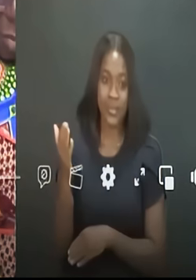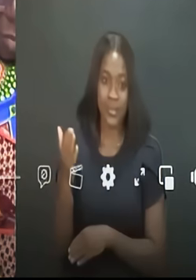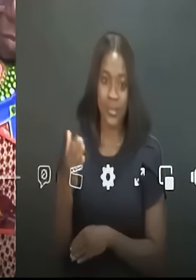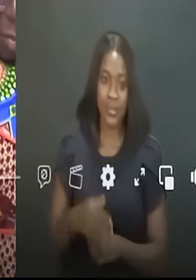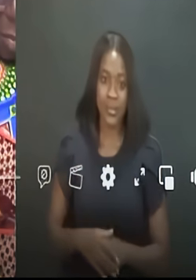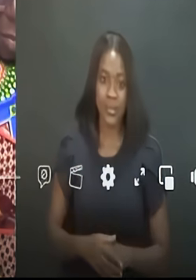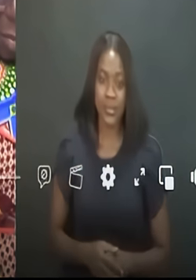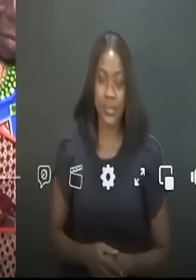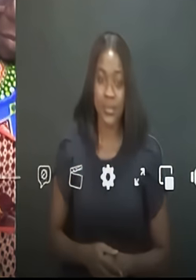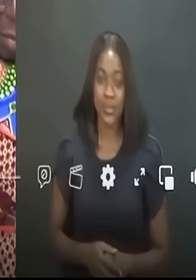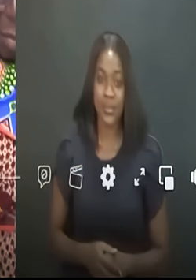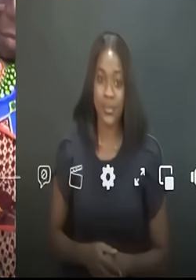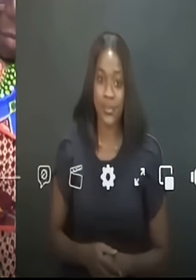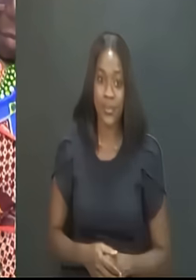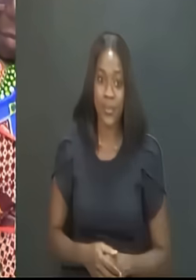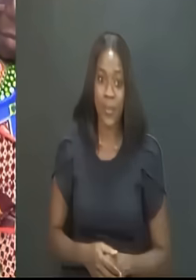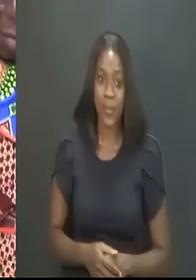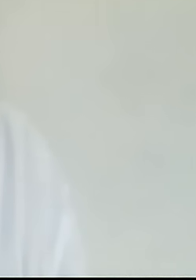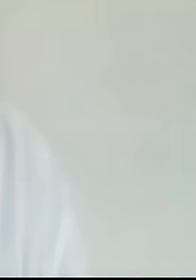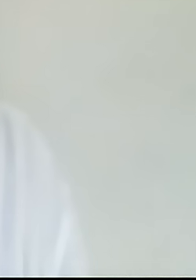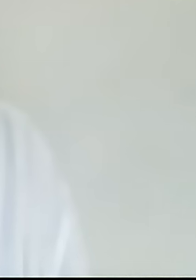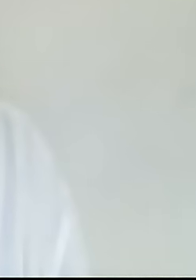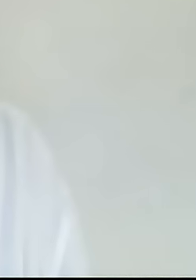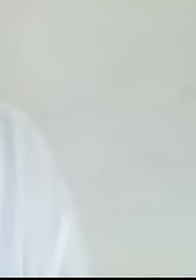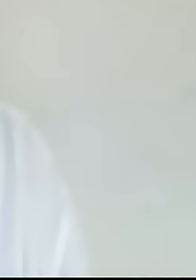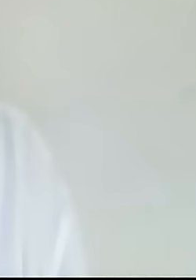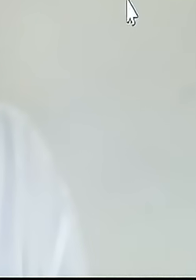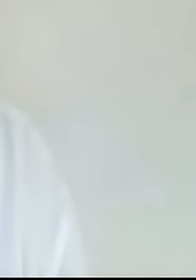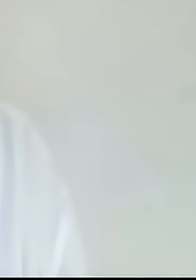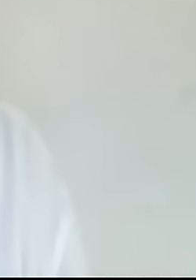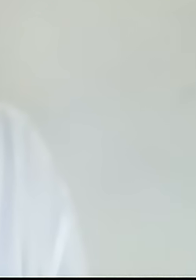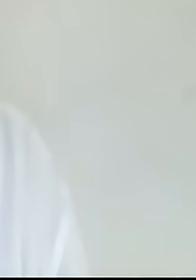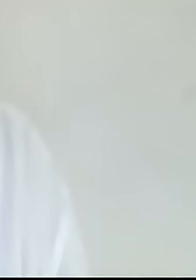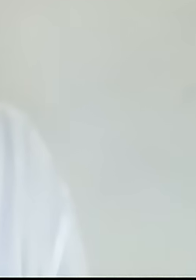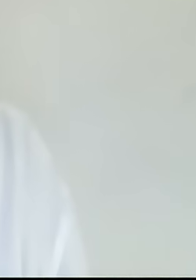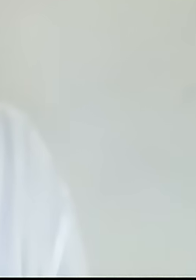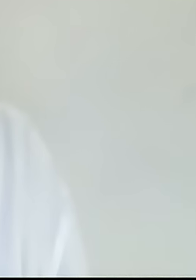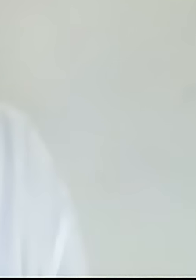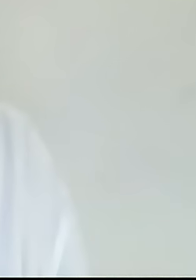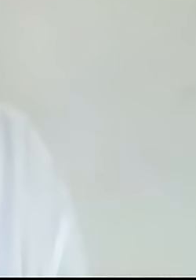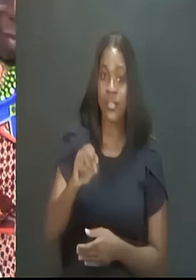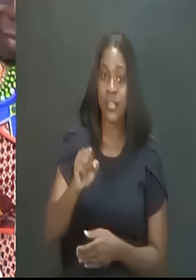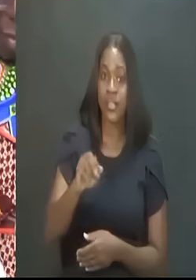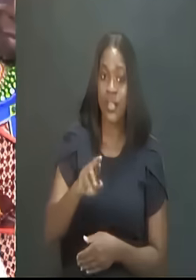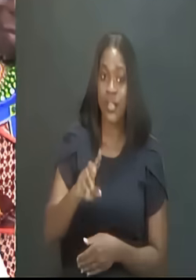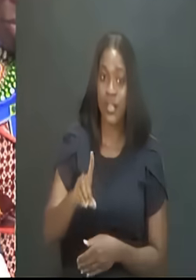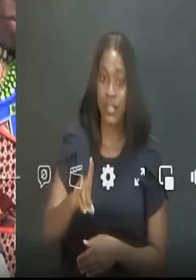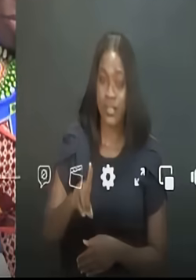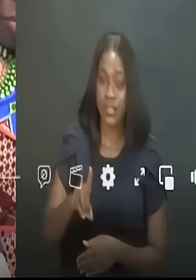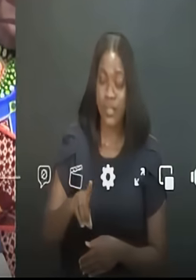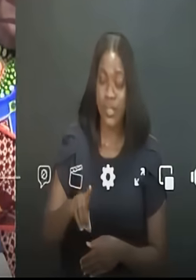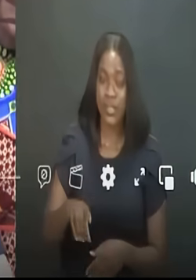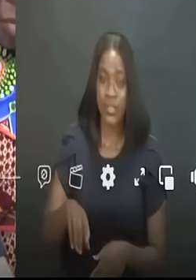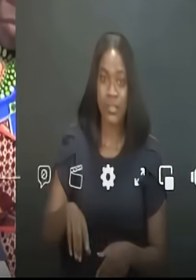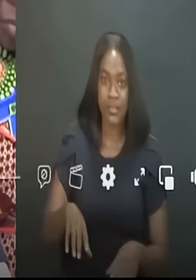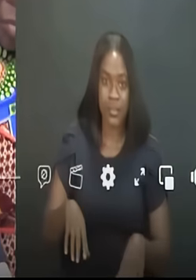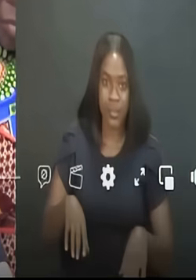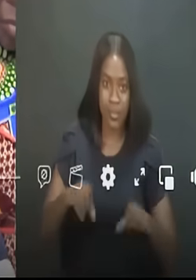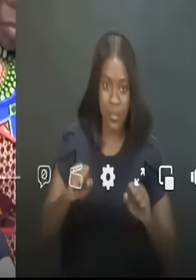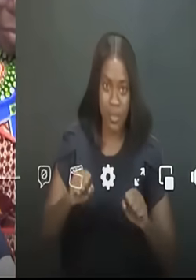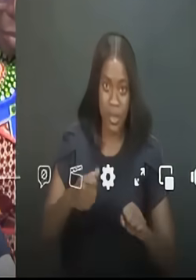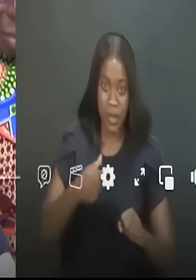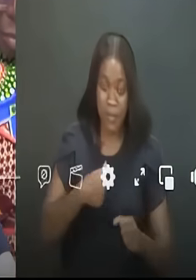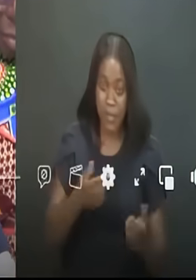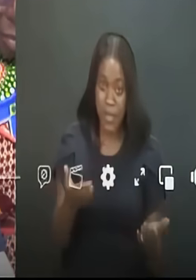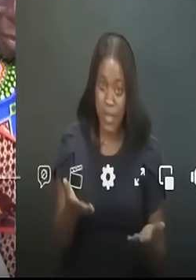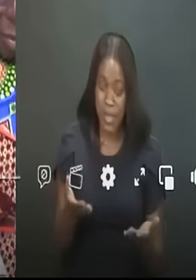that have gone into Hansard. And since I'm right here, it is important